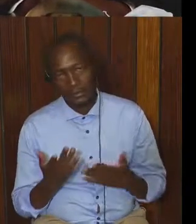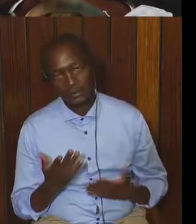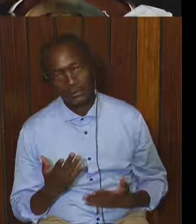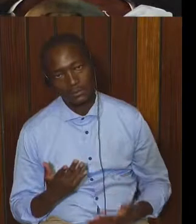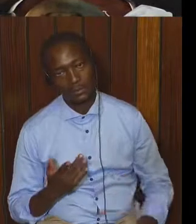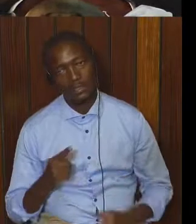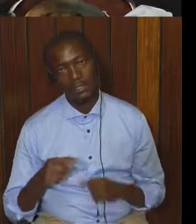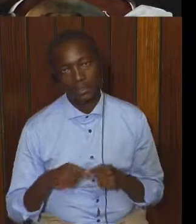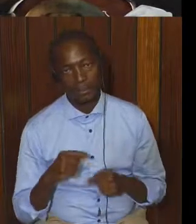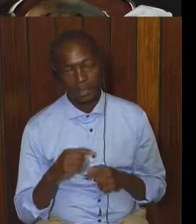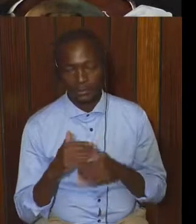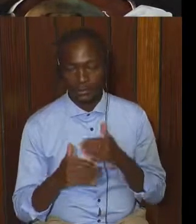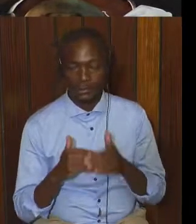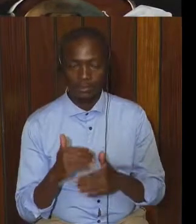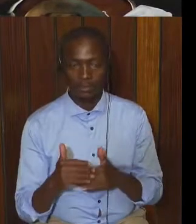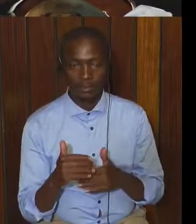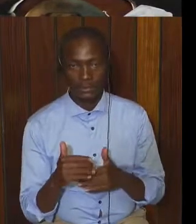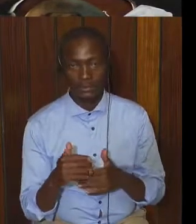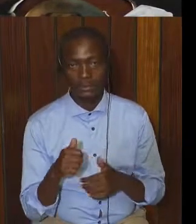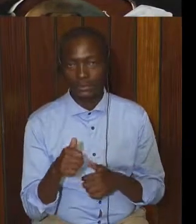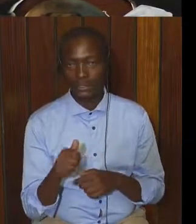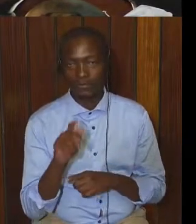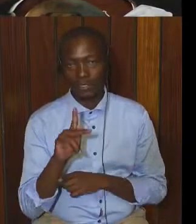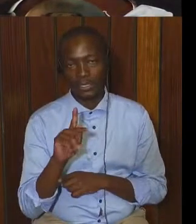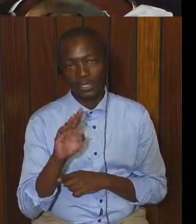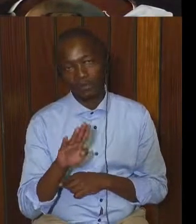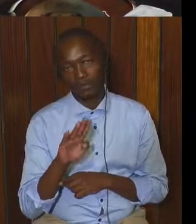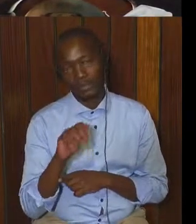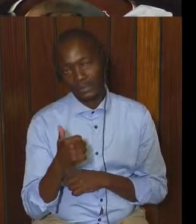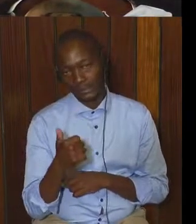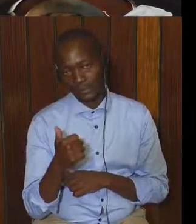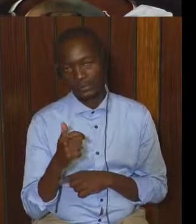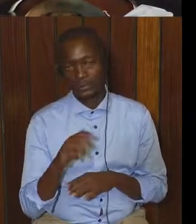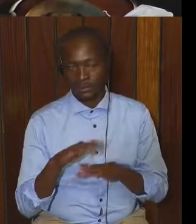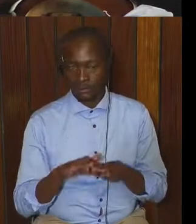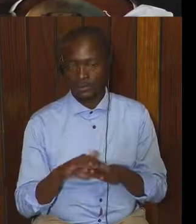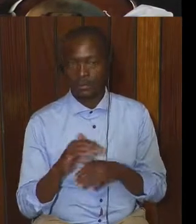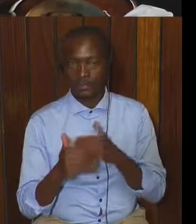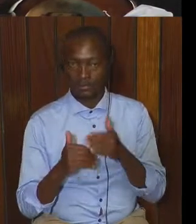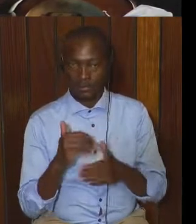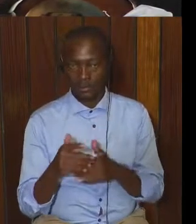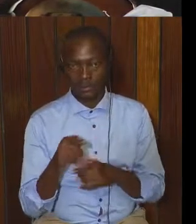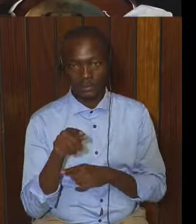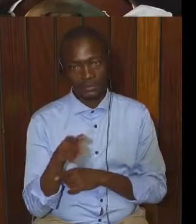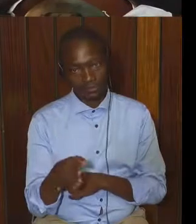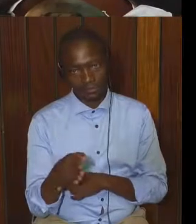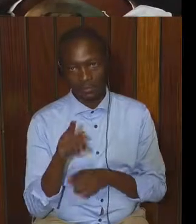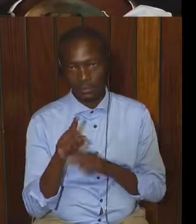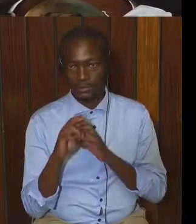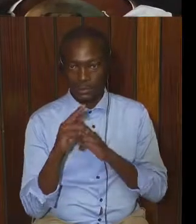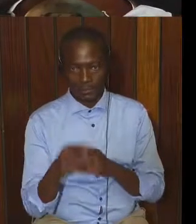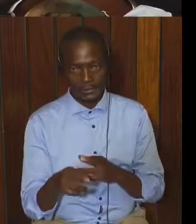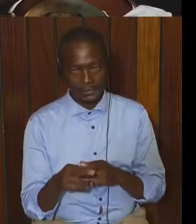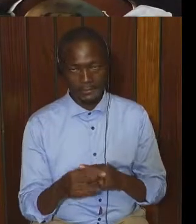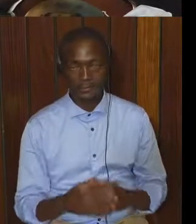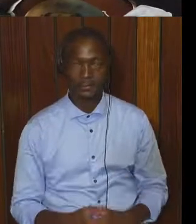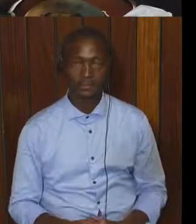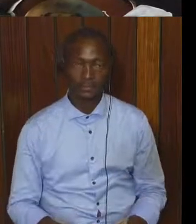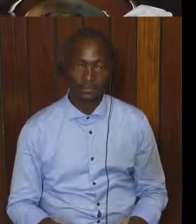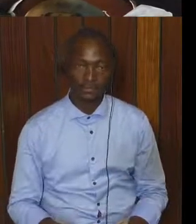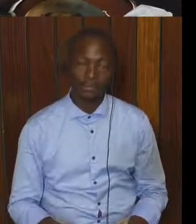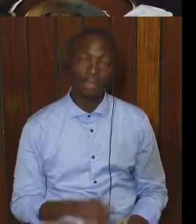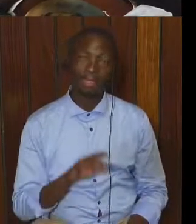of the progress itself on the K46. So there is much progress there that is being reported, and then there